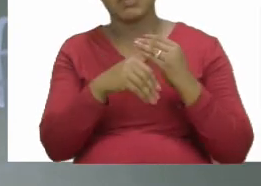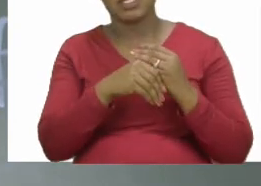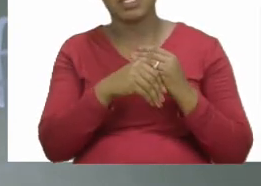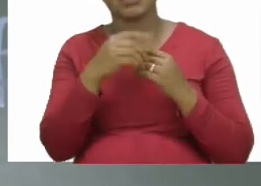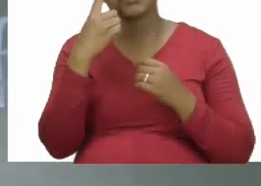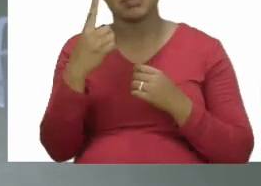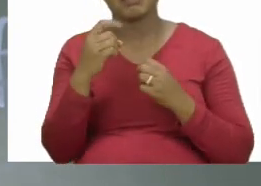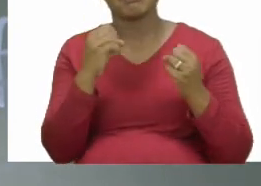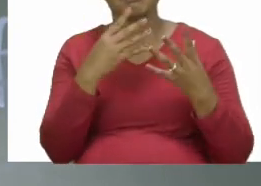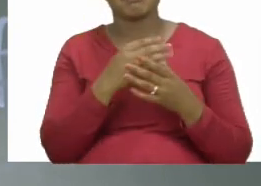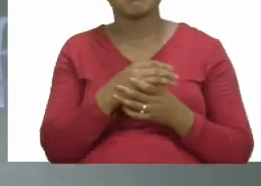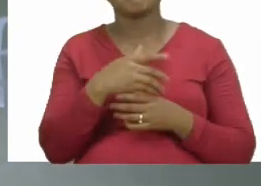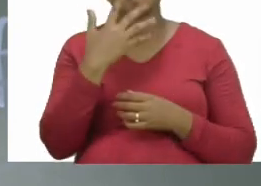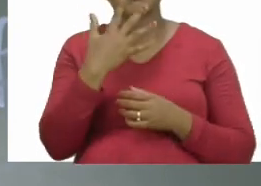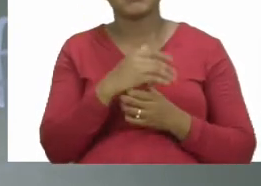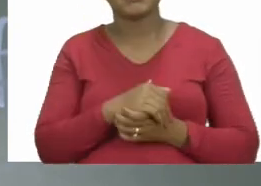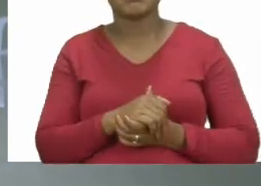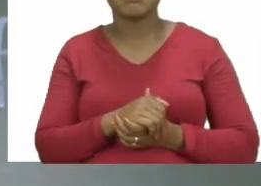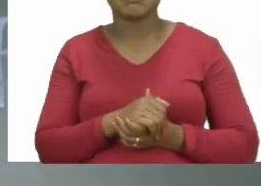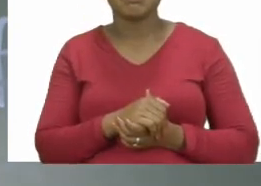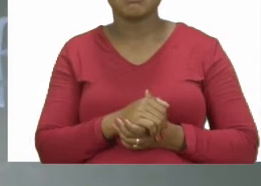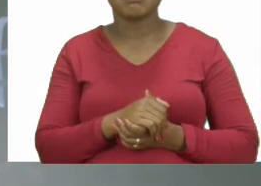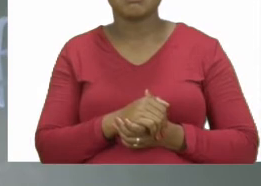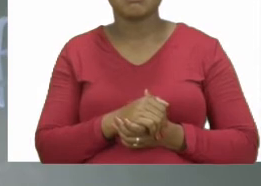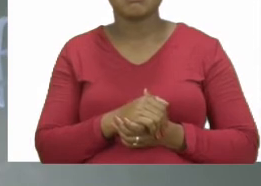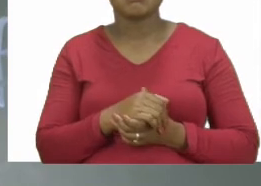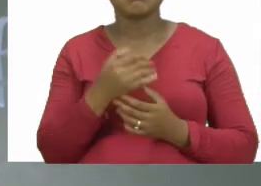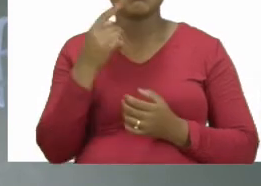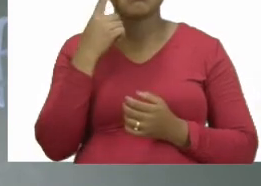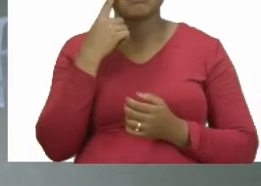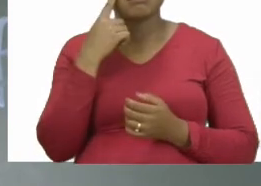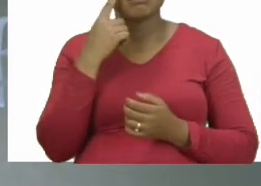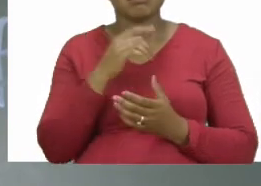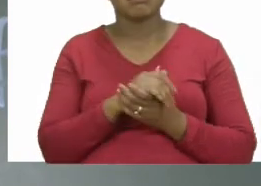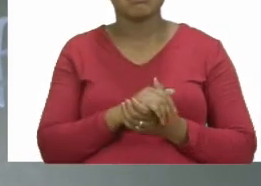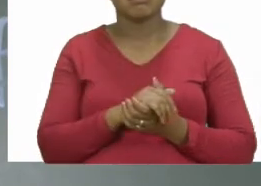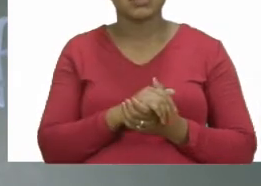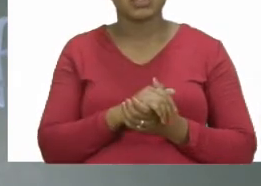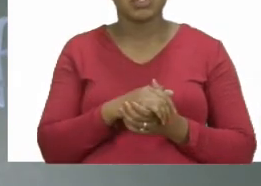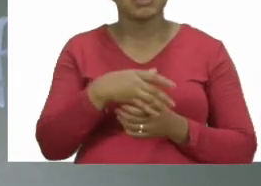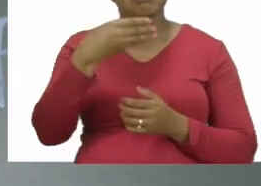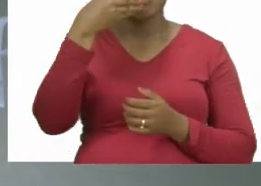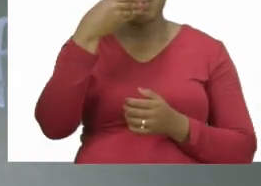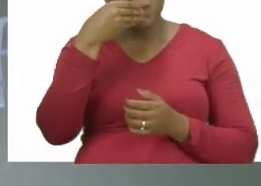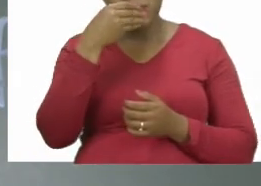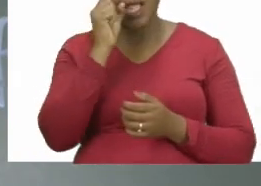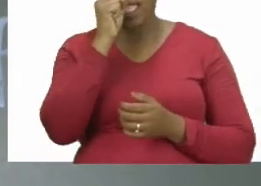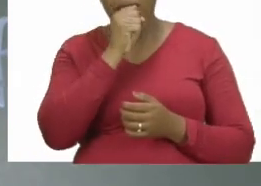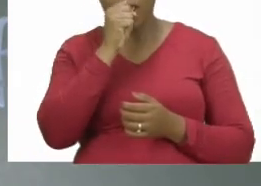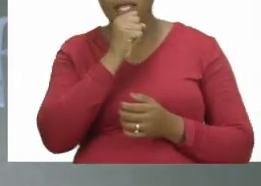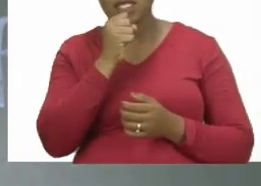equals 5. Now you see, boys and girls, the total for our pizza and